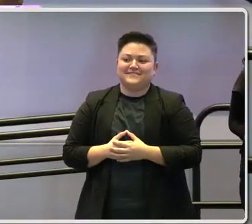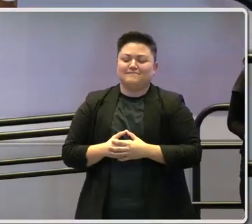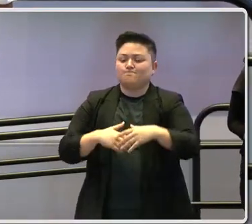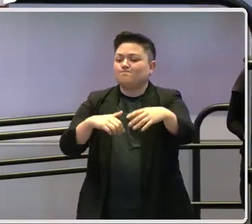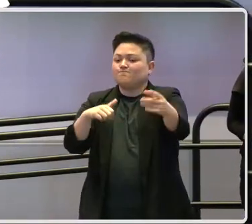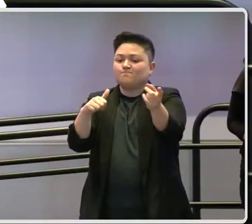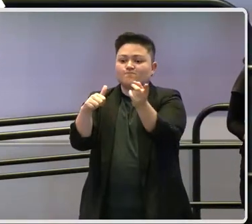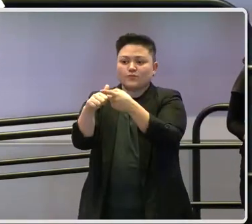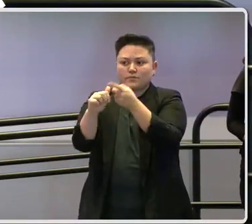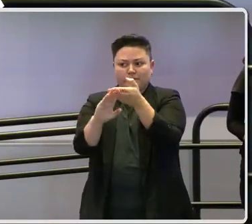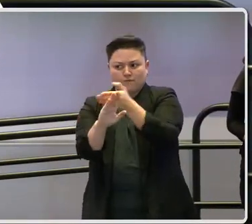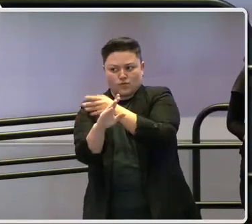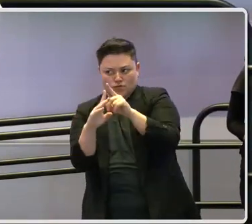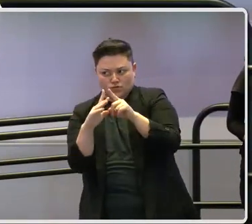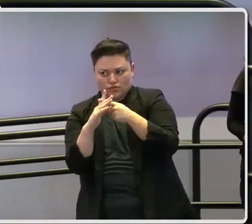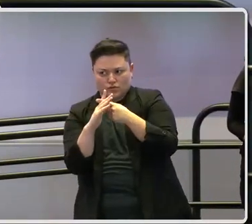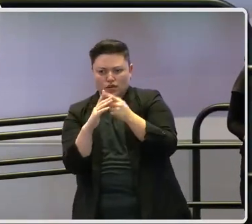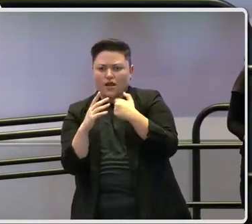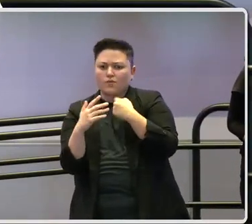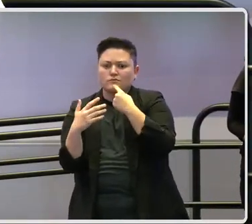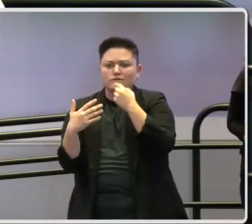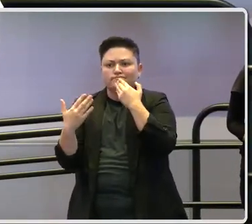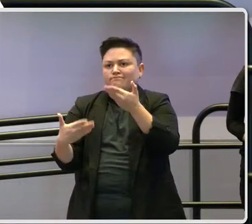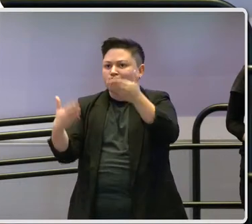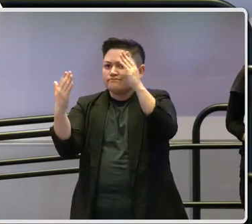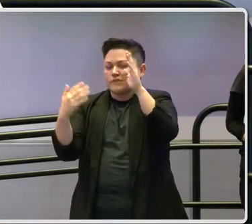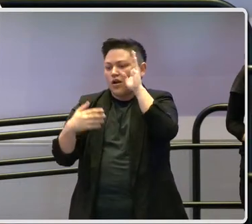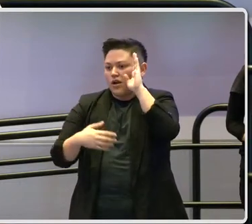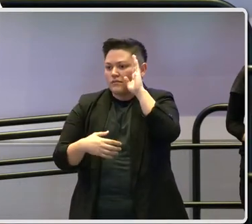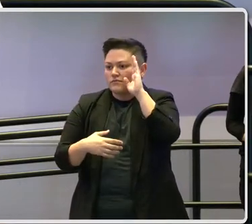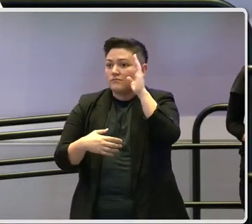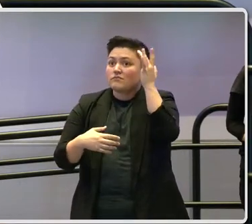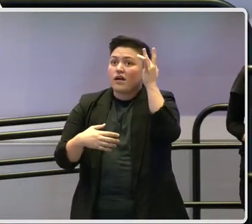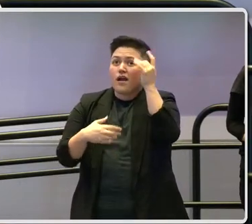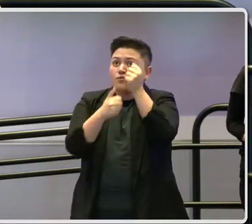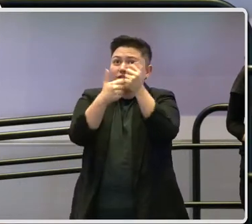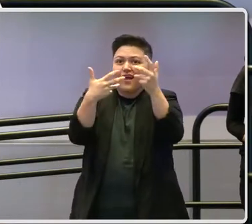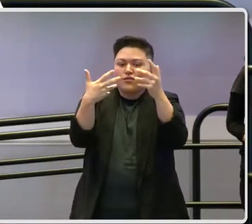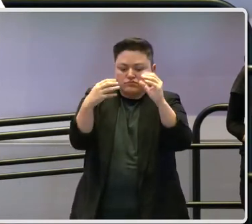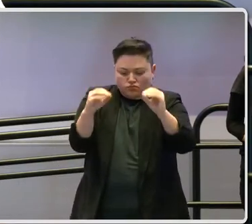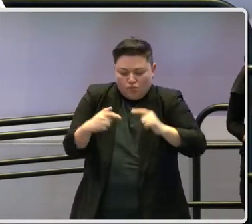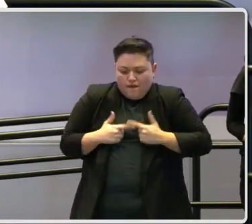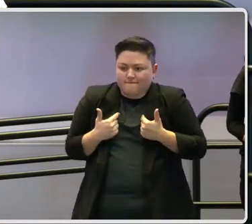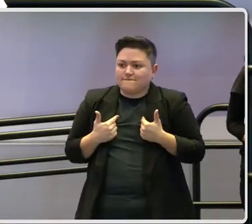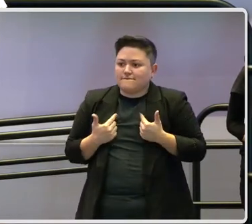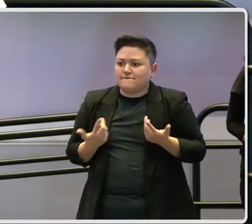First of all, before I get started, I just like to give thanks to God, because without God, I have no life.